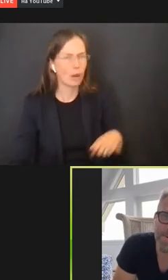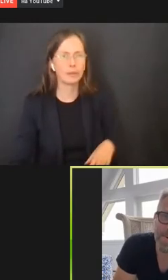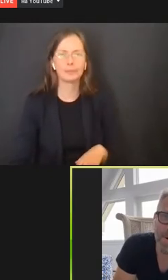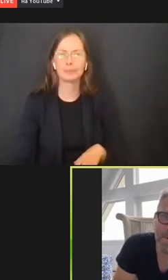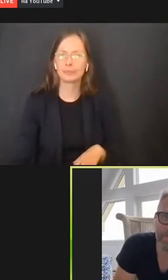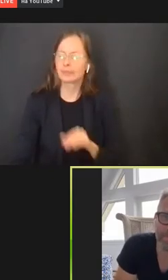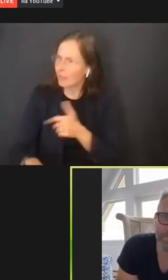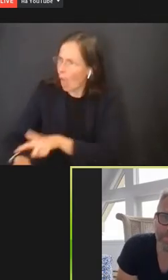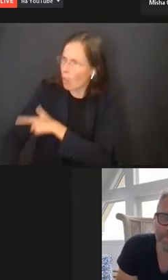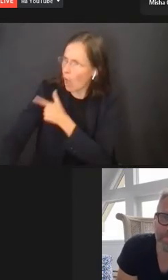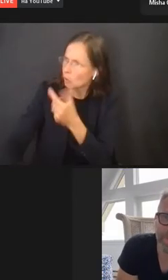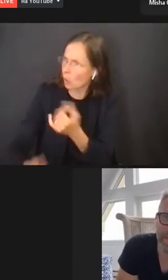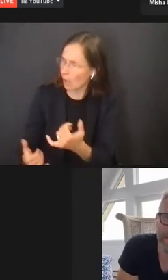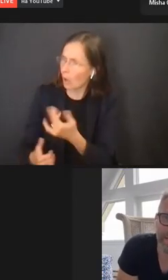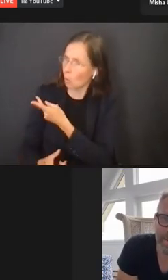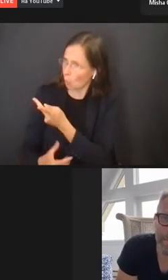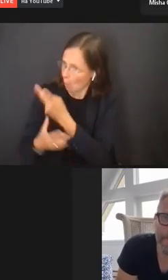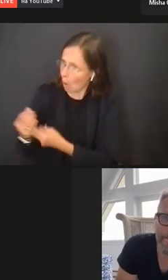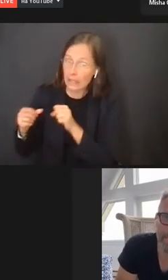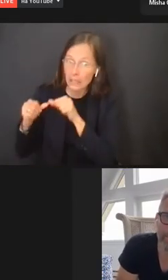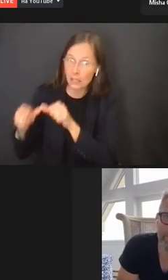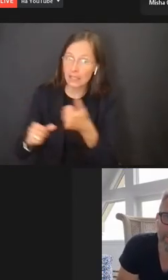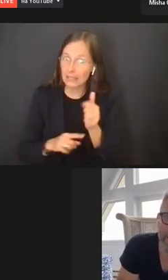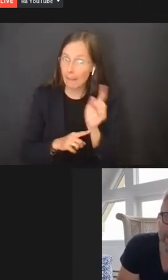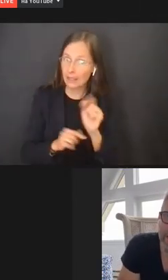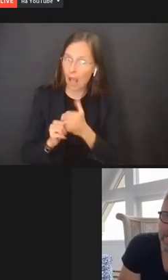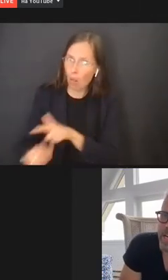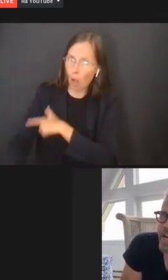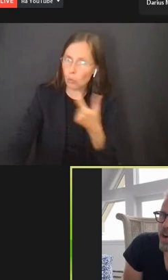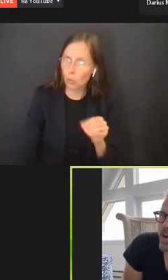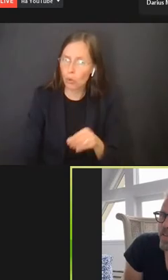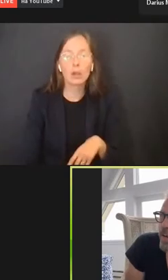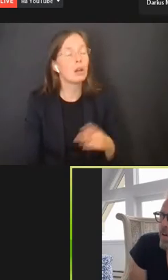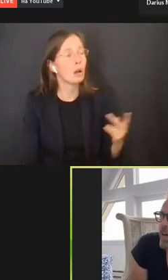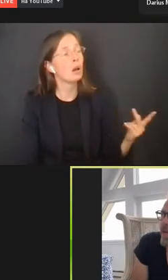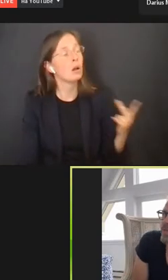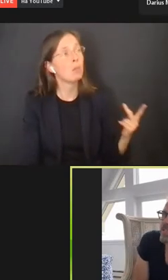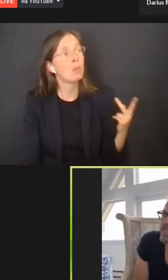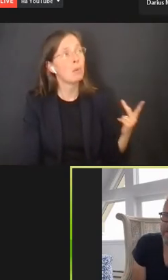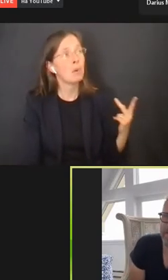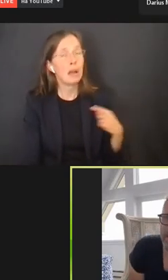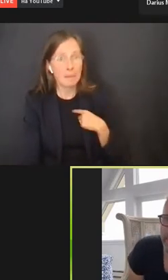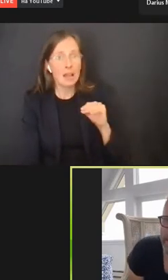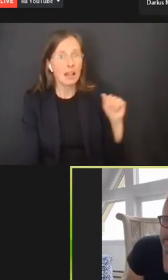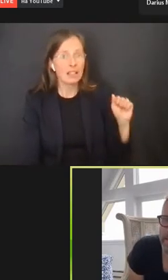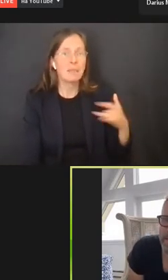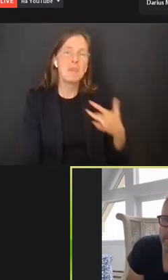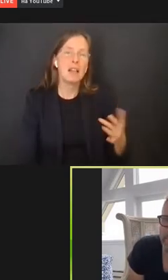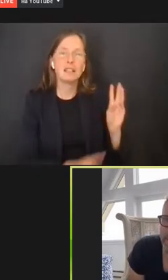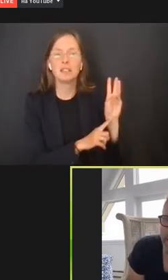How long does he go for now? Do you both go? Can you go for 10 minutes? How long do you go? He and I go for about